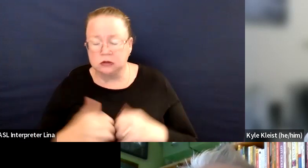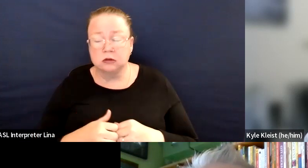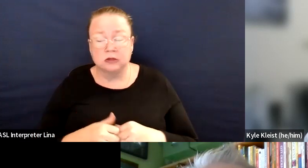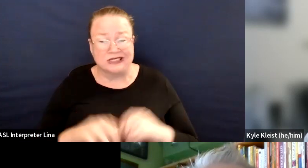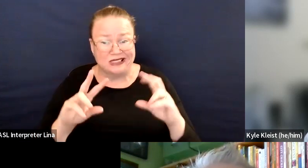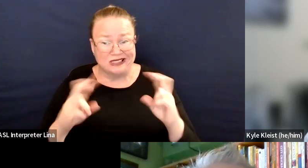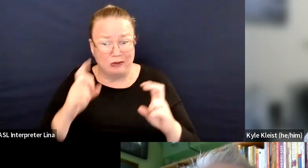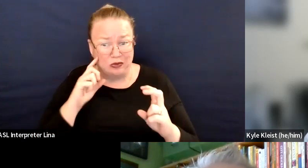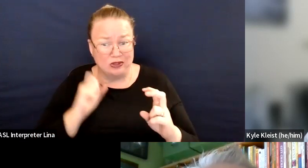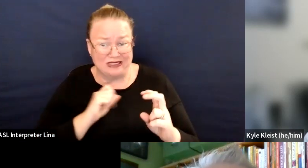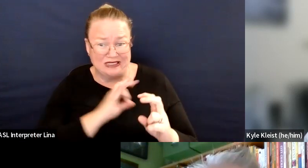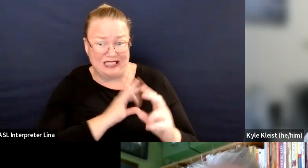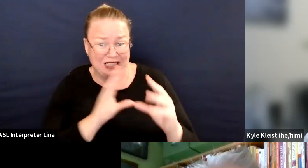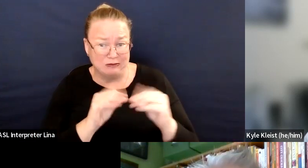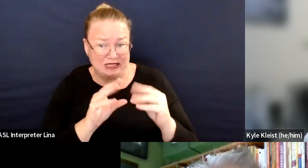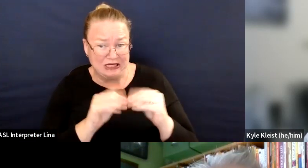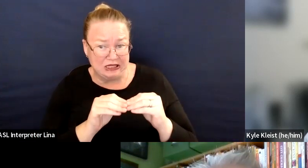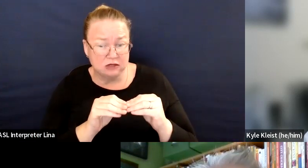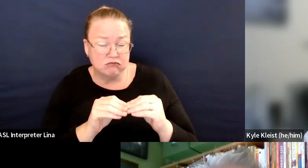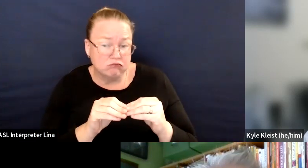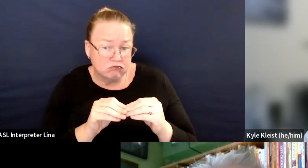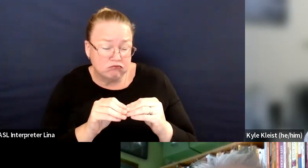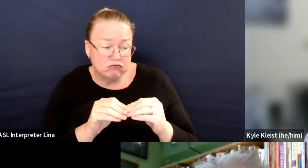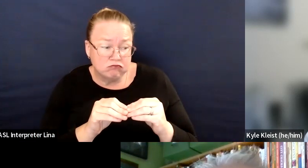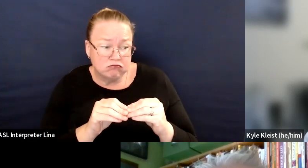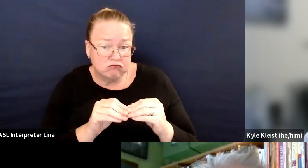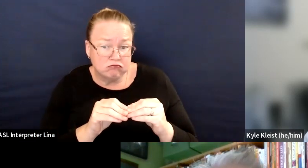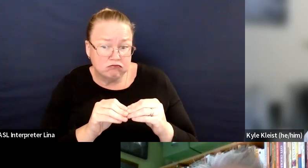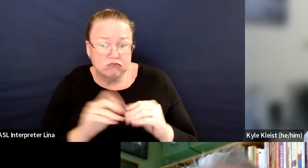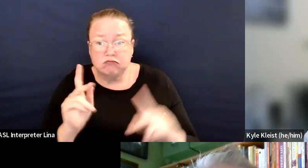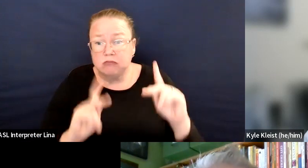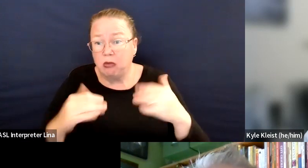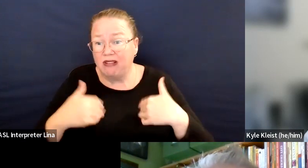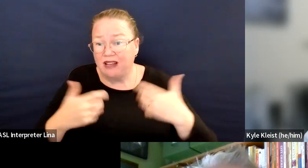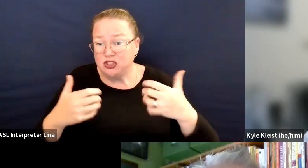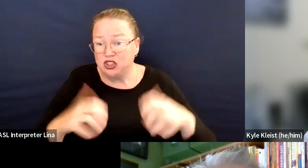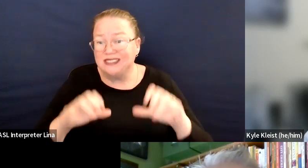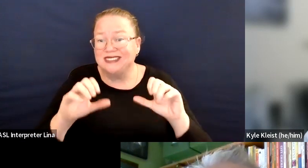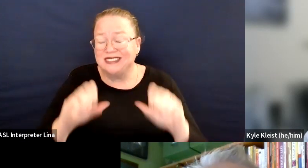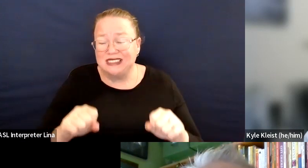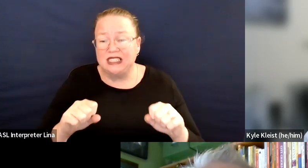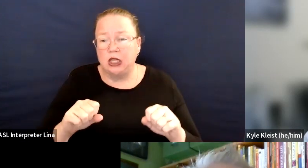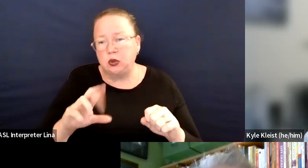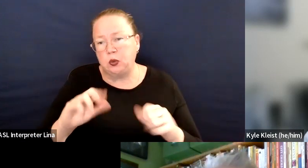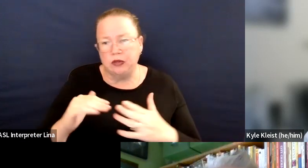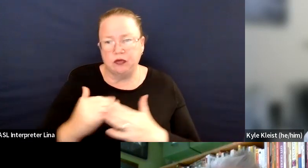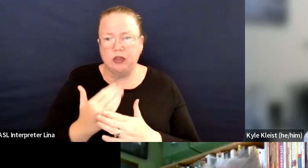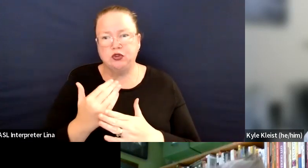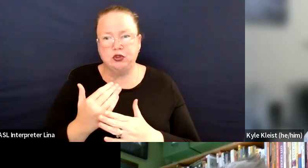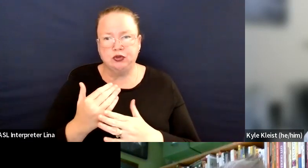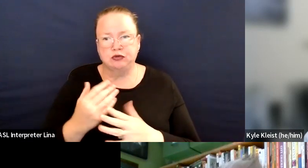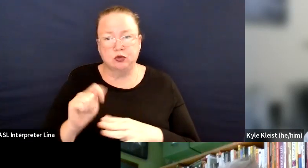topic for staff meetings? Is it, do people have the opportunity for refresher trainings or